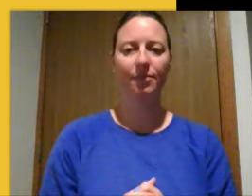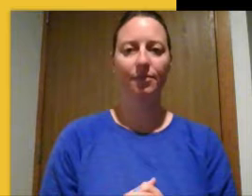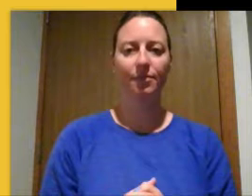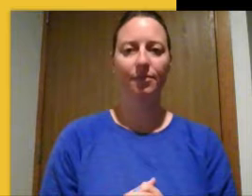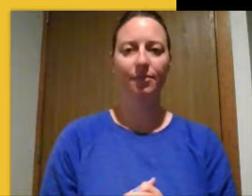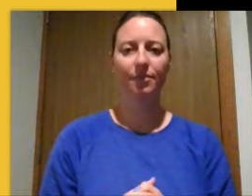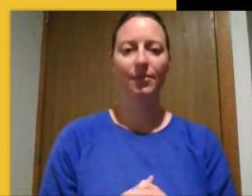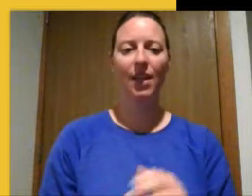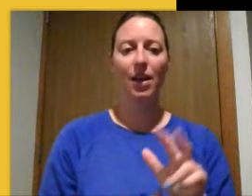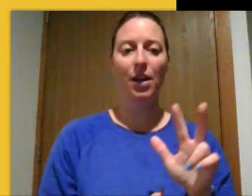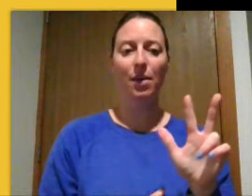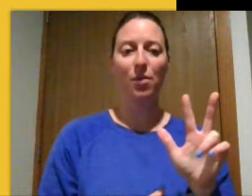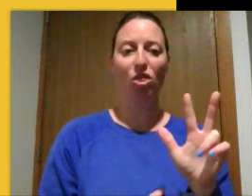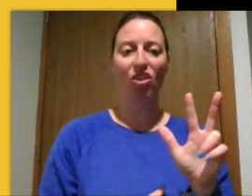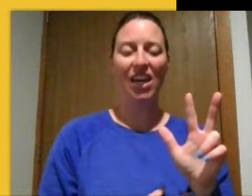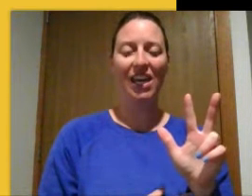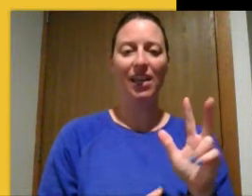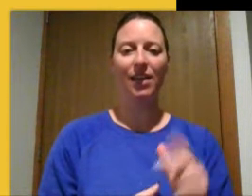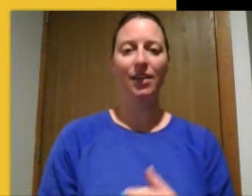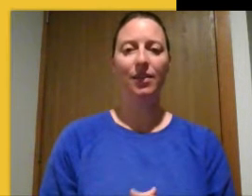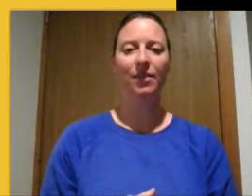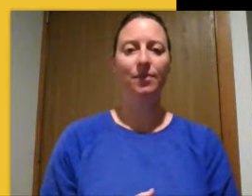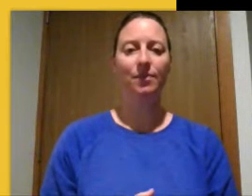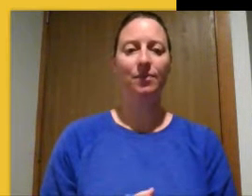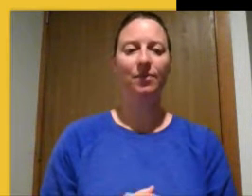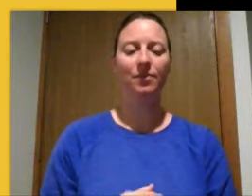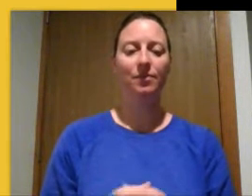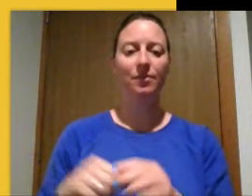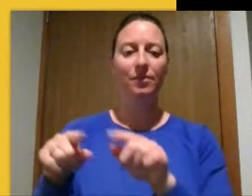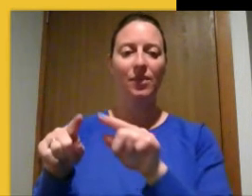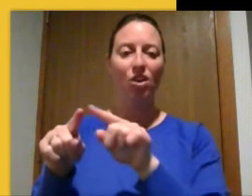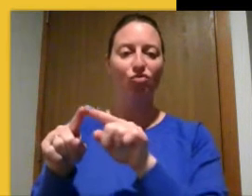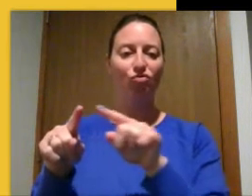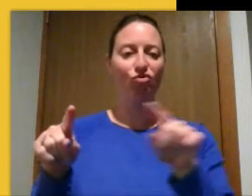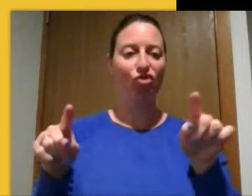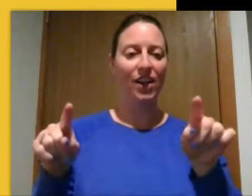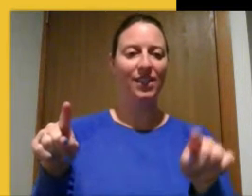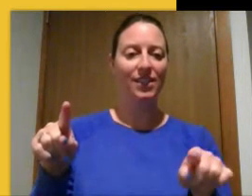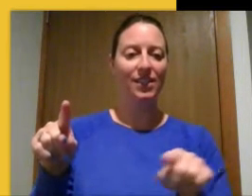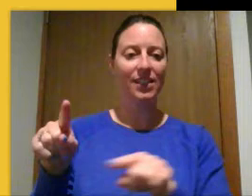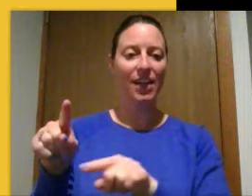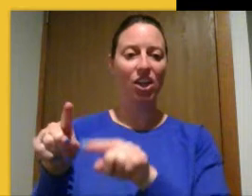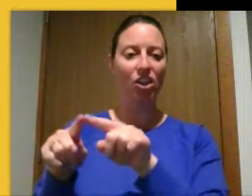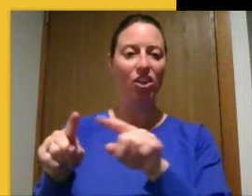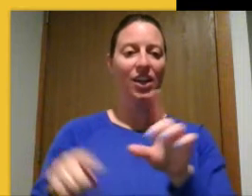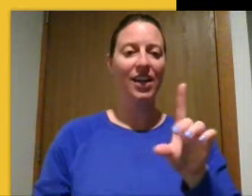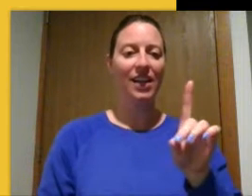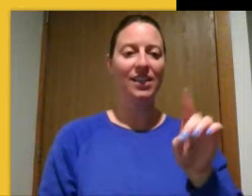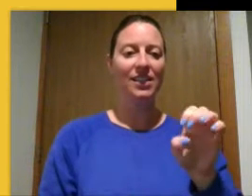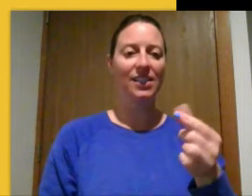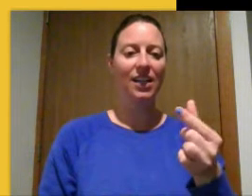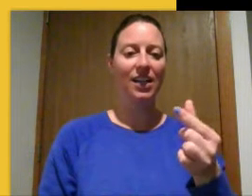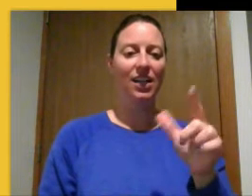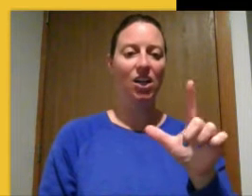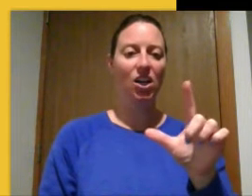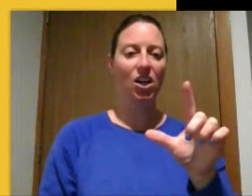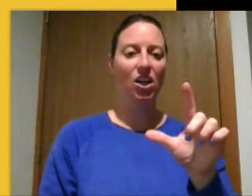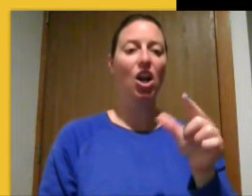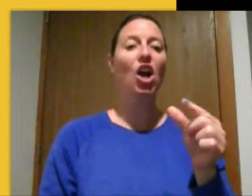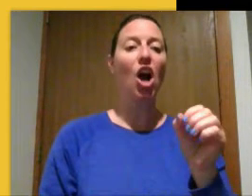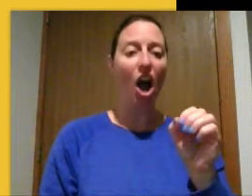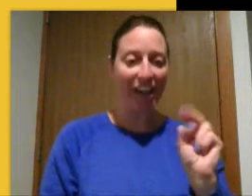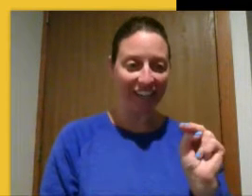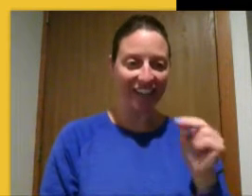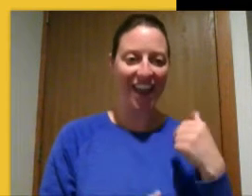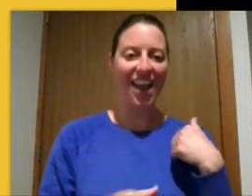Spiral review. Number 3, a rectangular decagon has the side lengths of 4